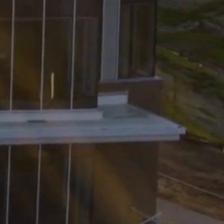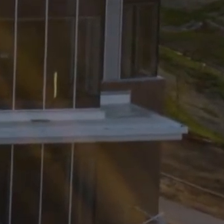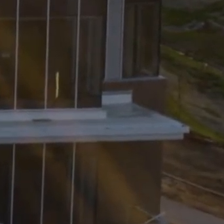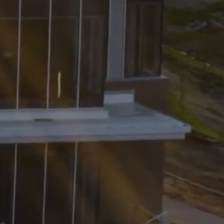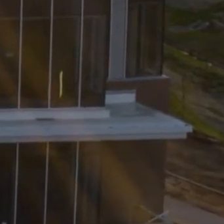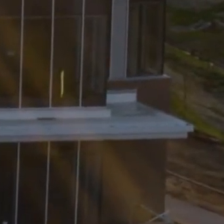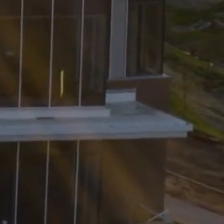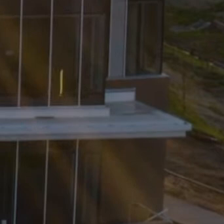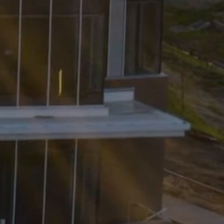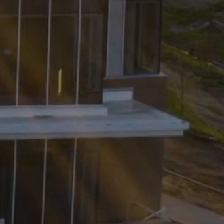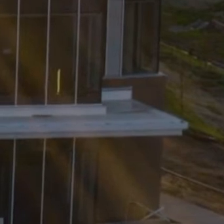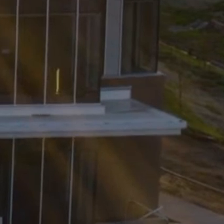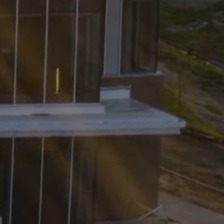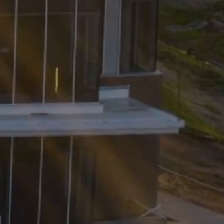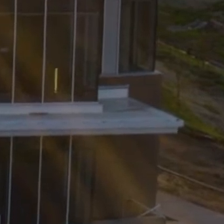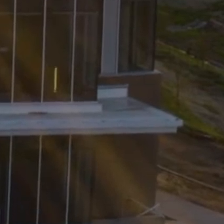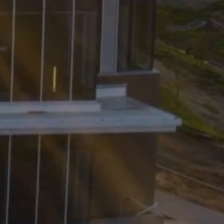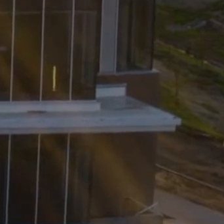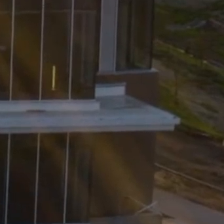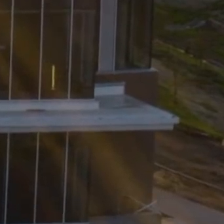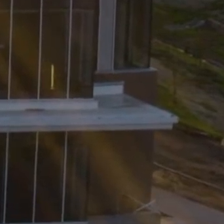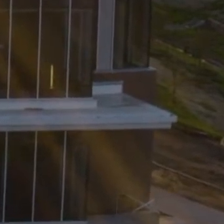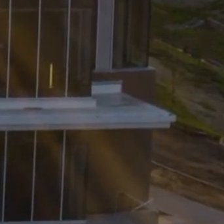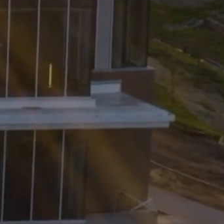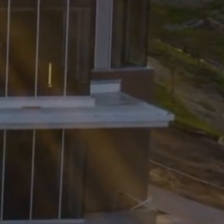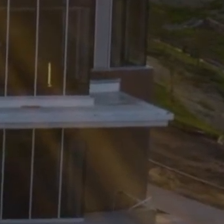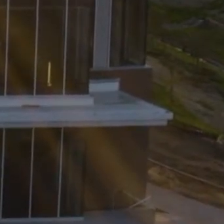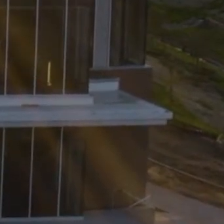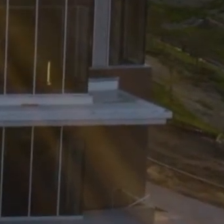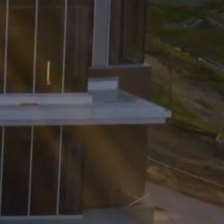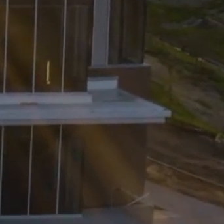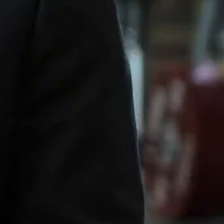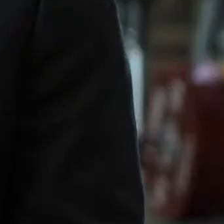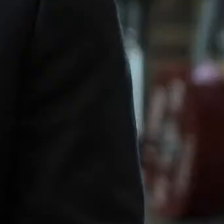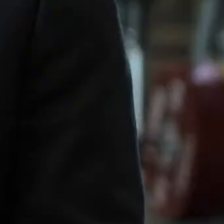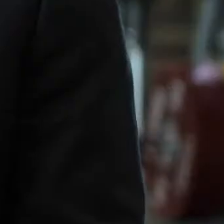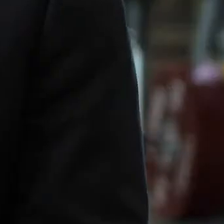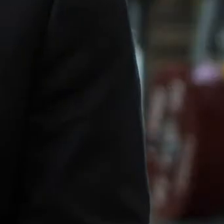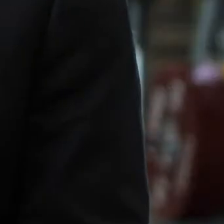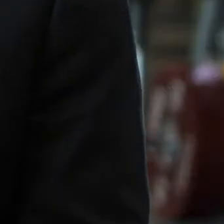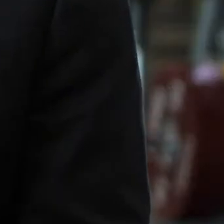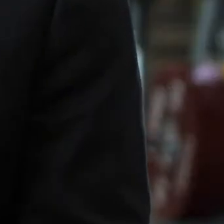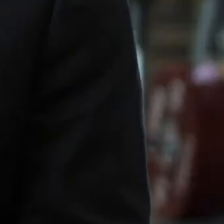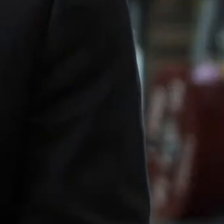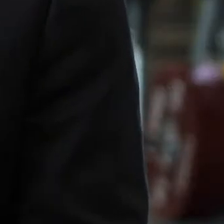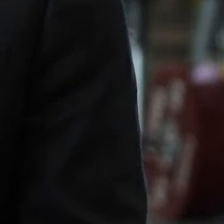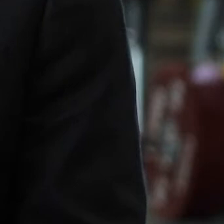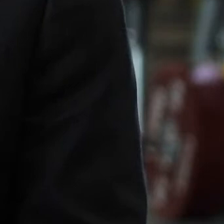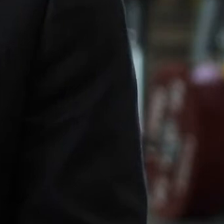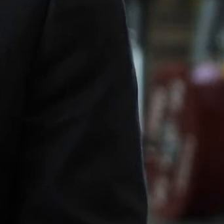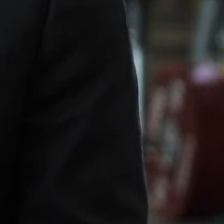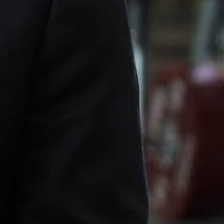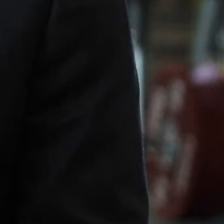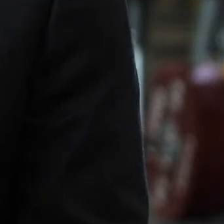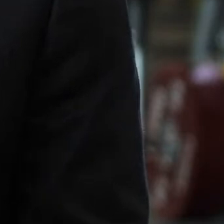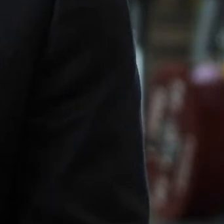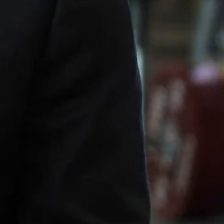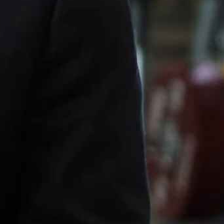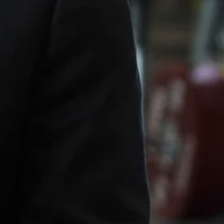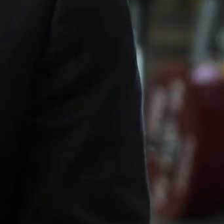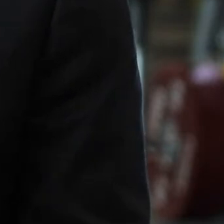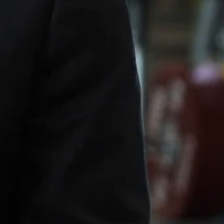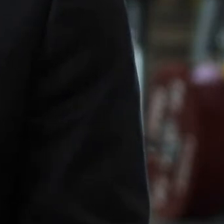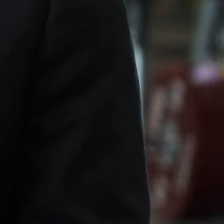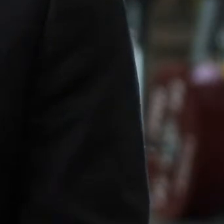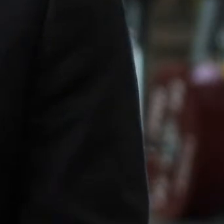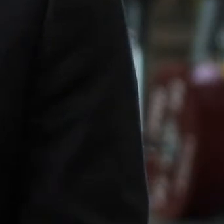didn't envision a center like this over 100 years ago. But coming together and putting something like this in the community that drives